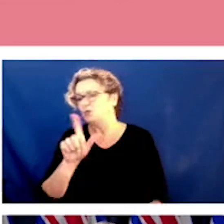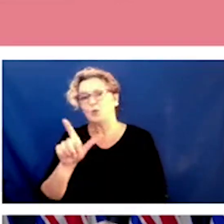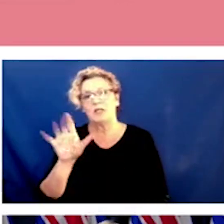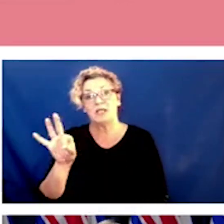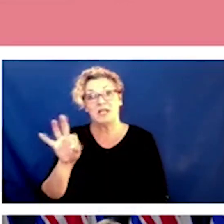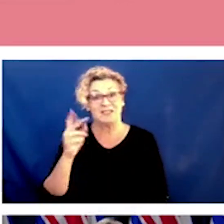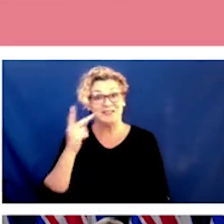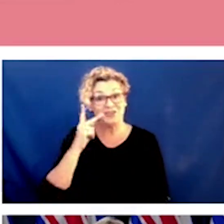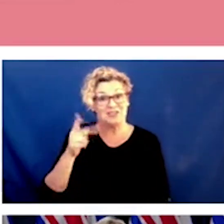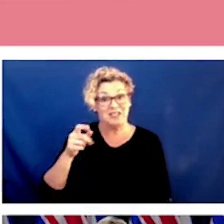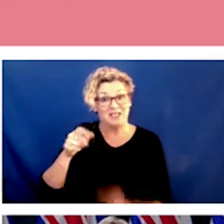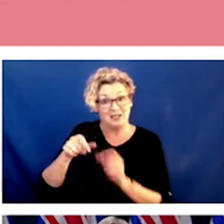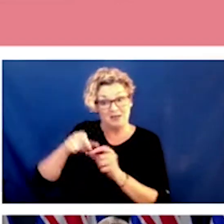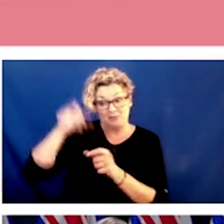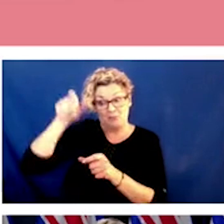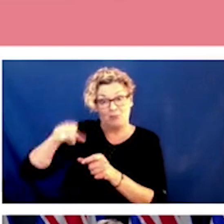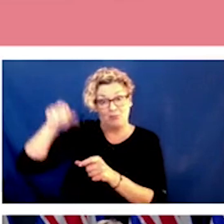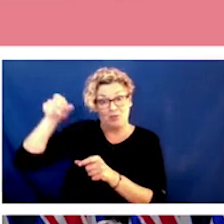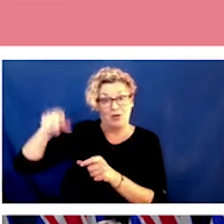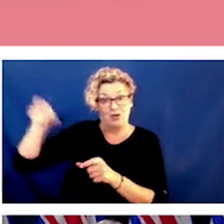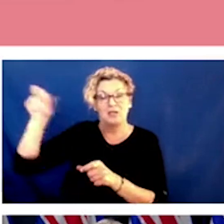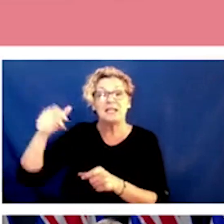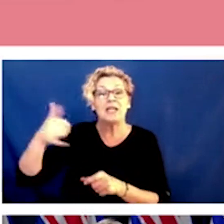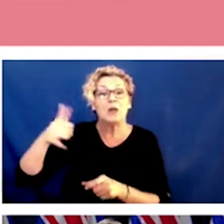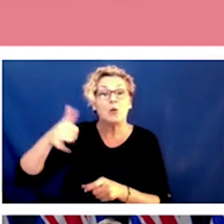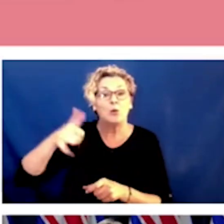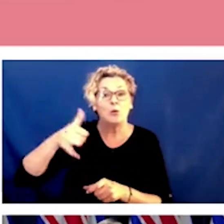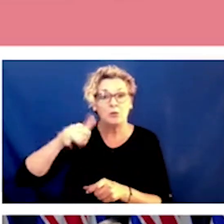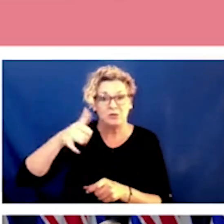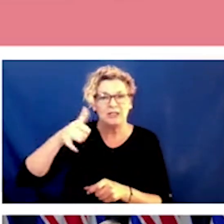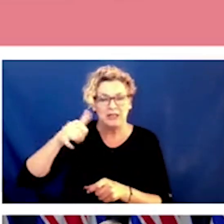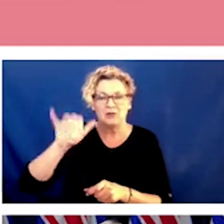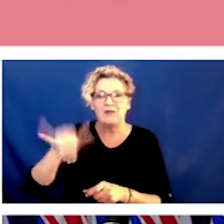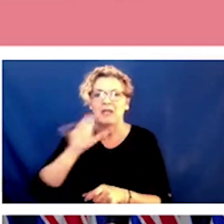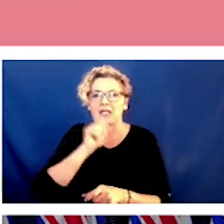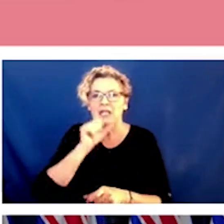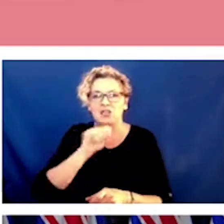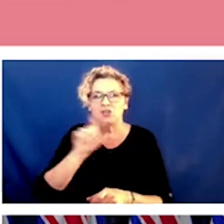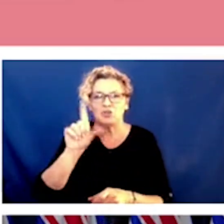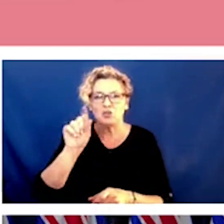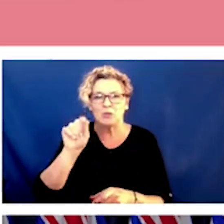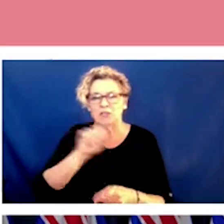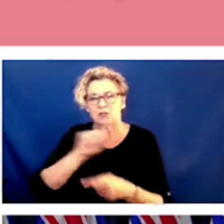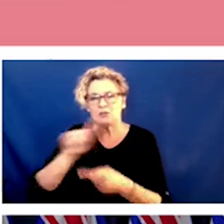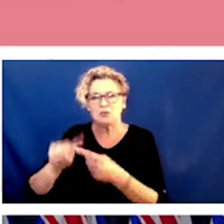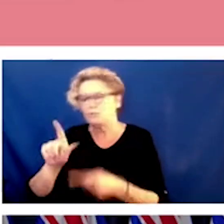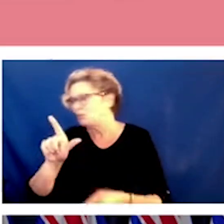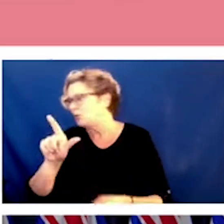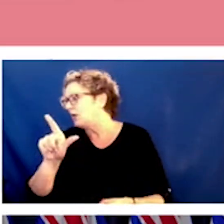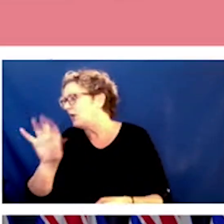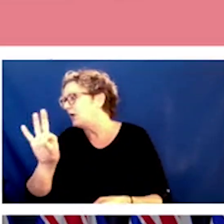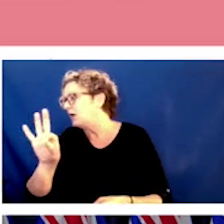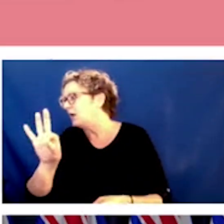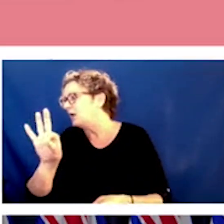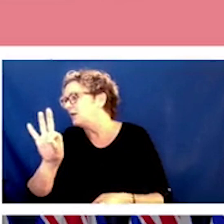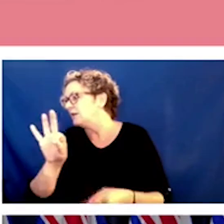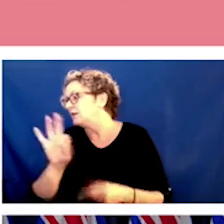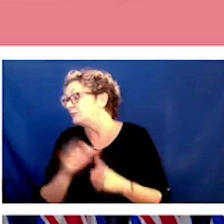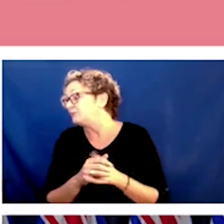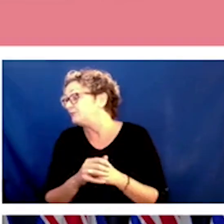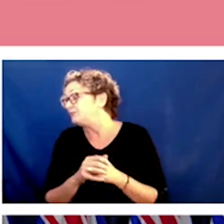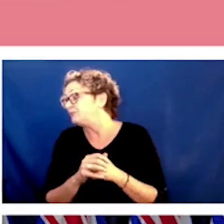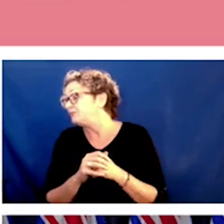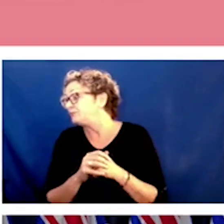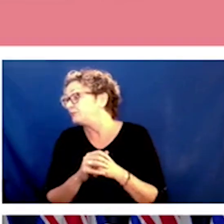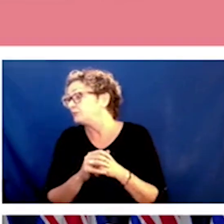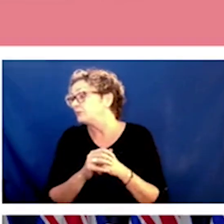primarily in the last month, as we've seen things like schools restart and people going back into work. So we continue to see that